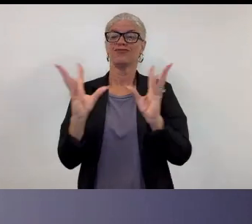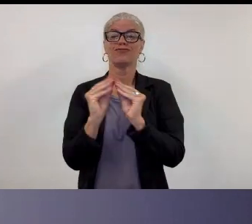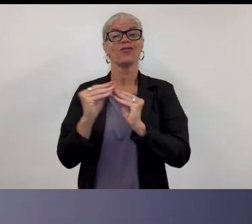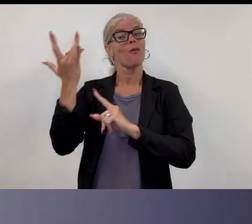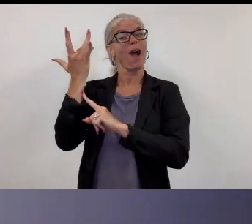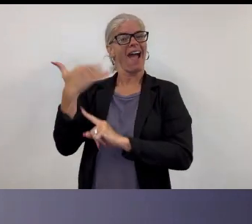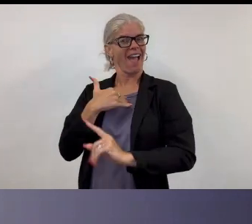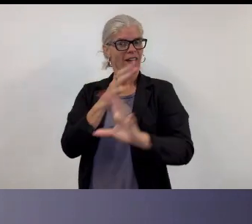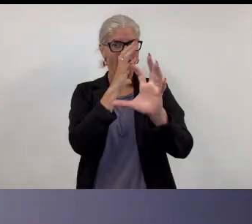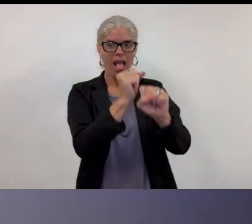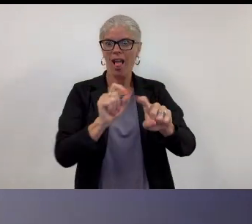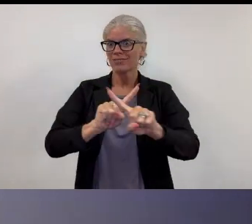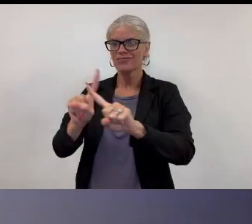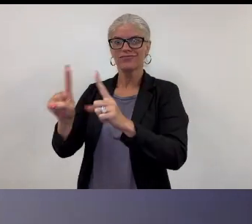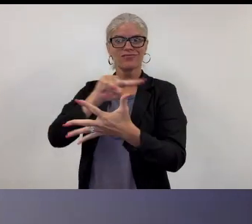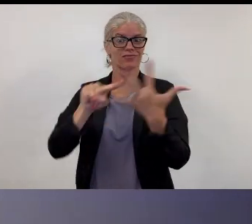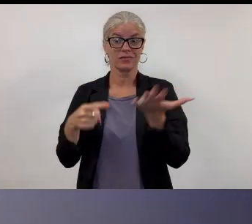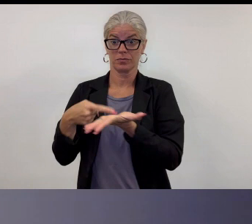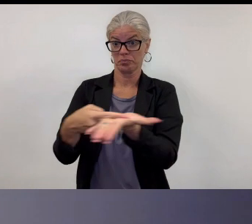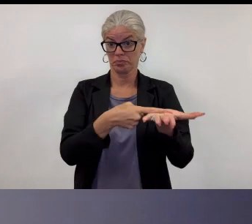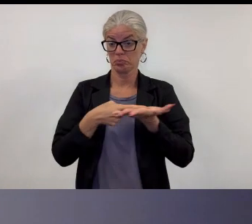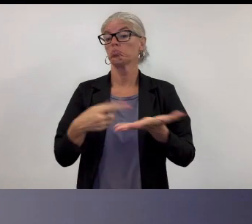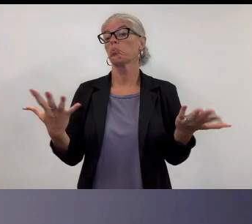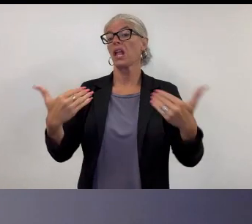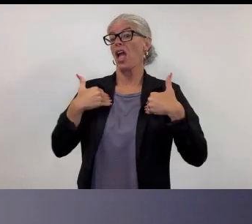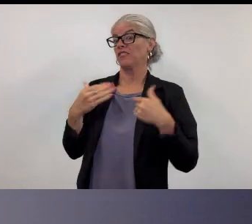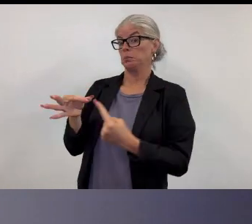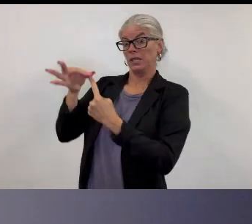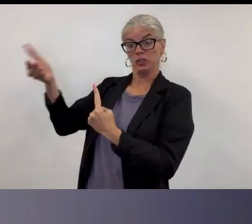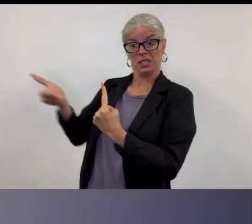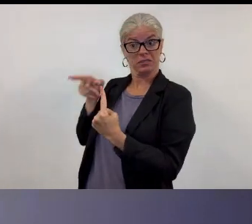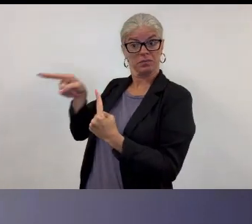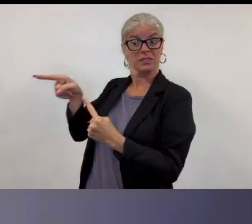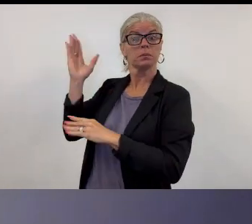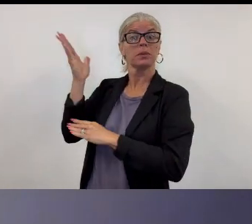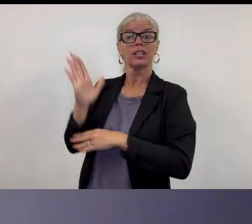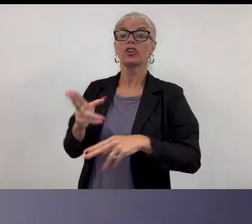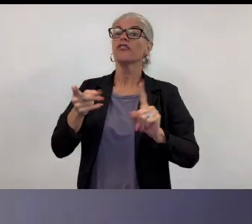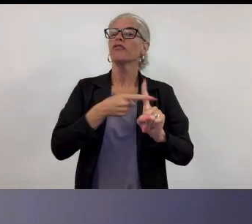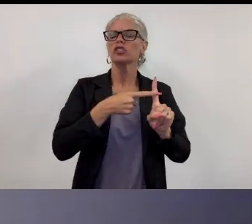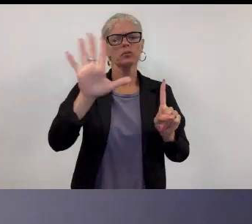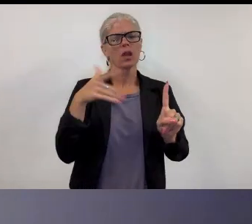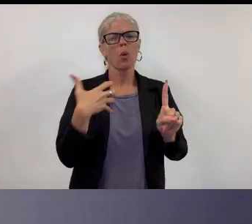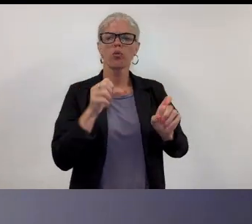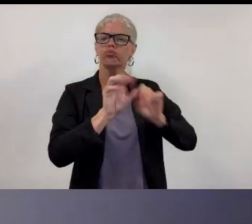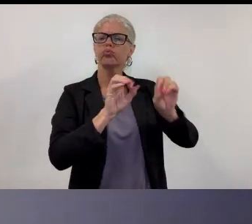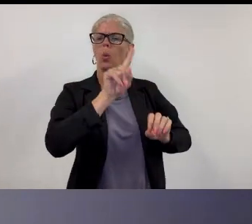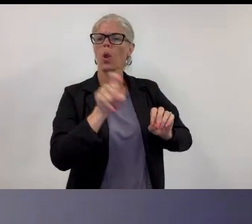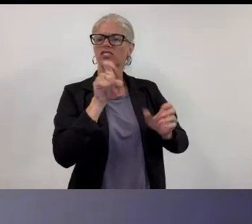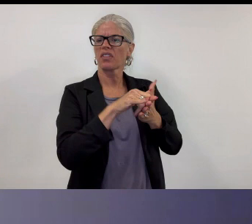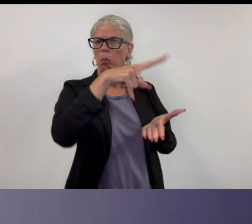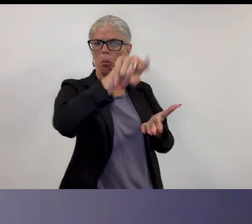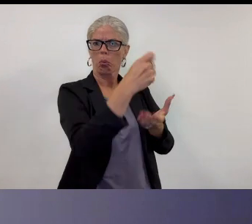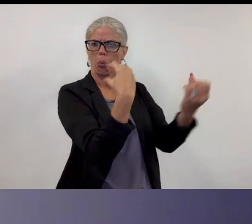always have interesting things to talk about. And we do have a special guest speaker today, but first I'm going to answer a couple of questions that came in because,